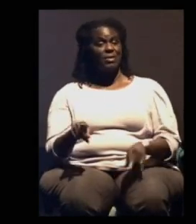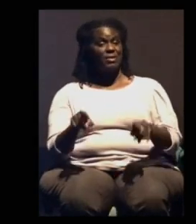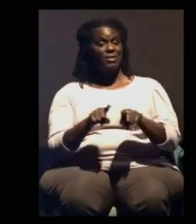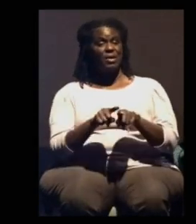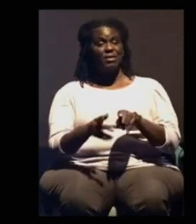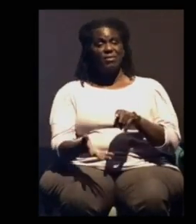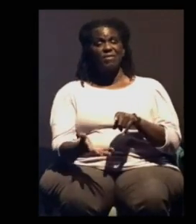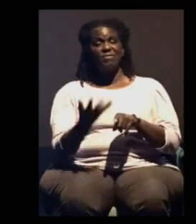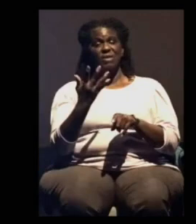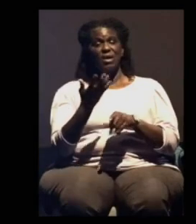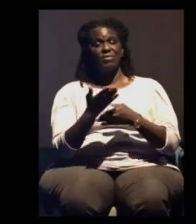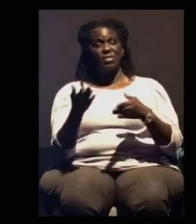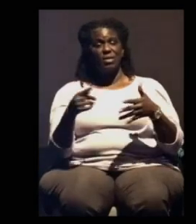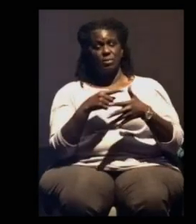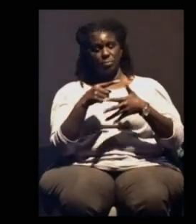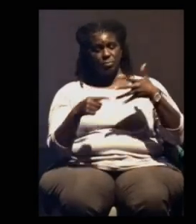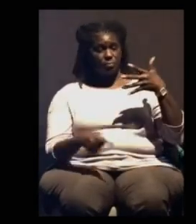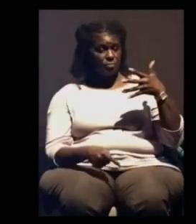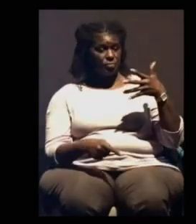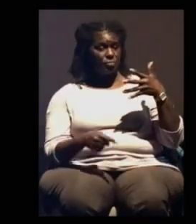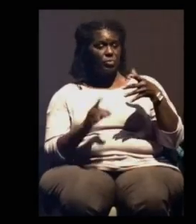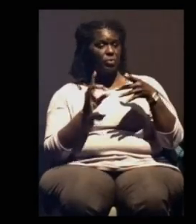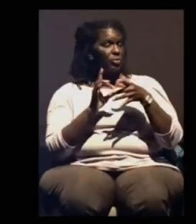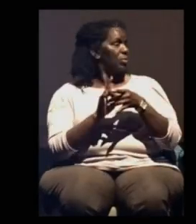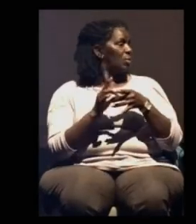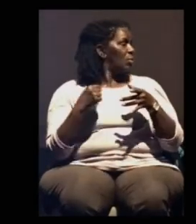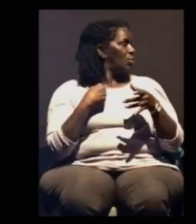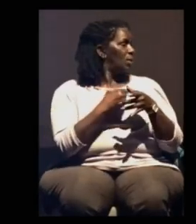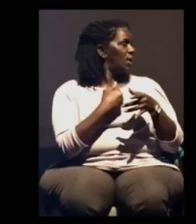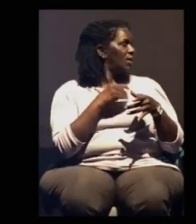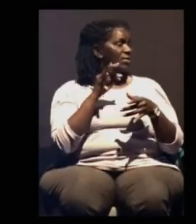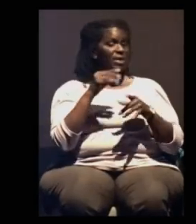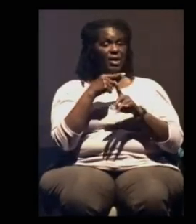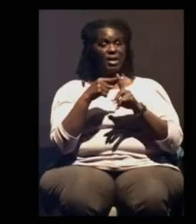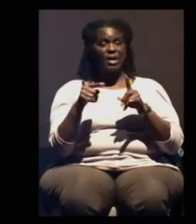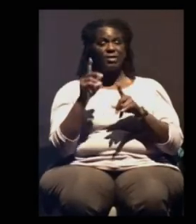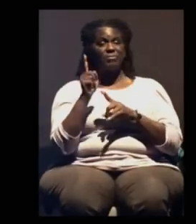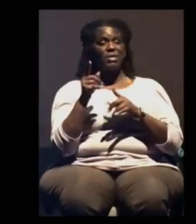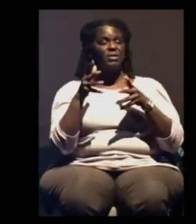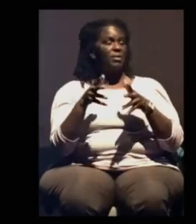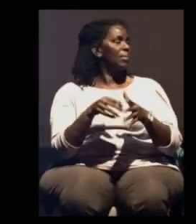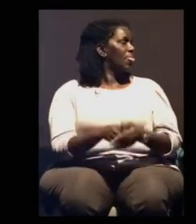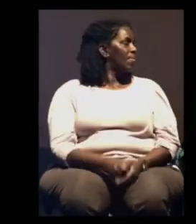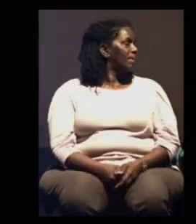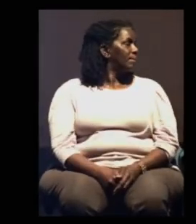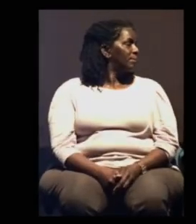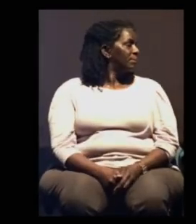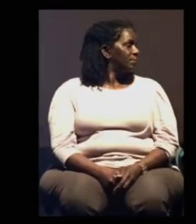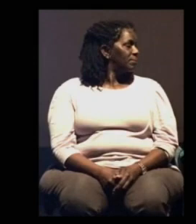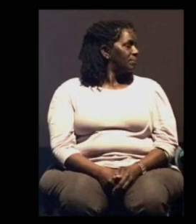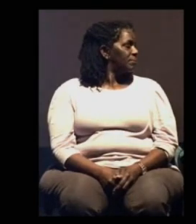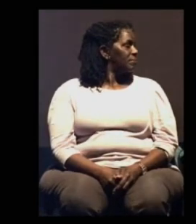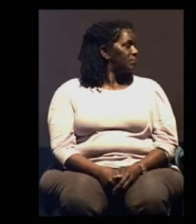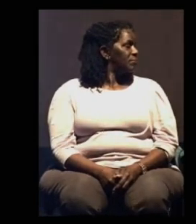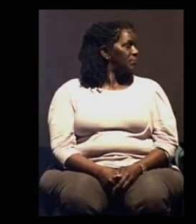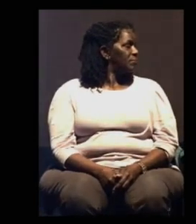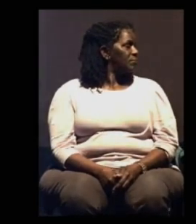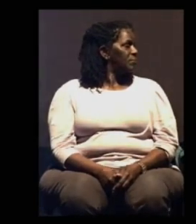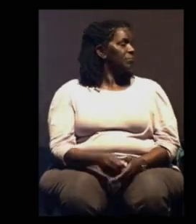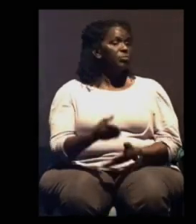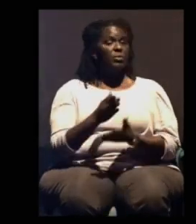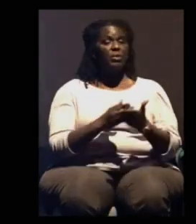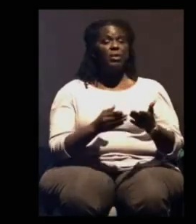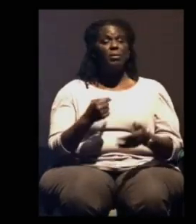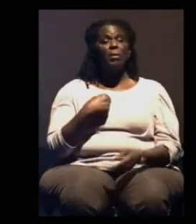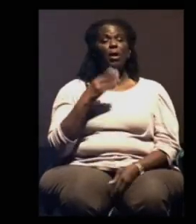we're going to race through these, because we only have 9.5 minutes now, okay? Some of them I'm